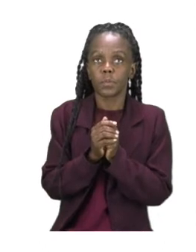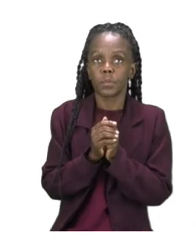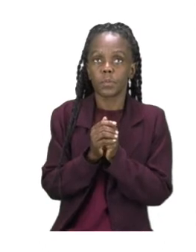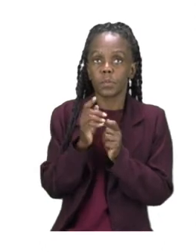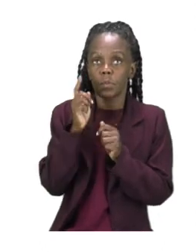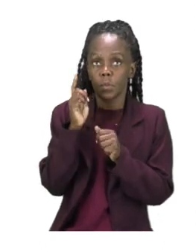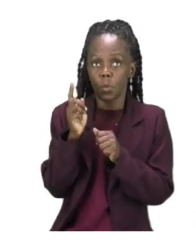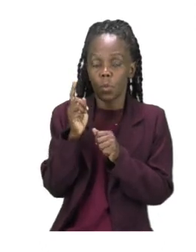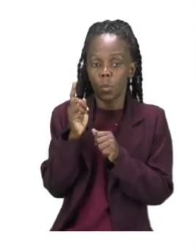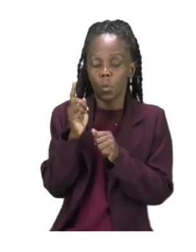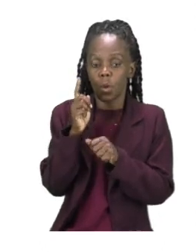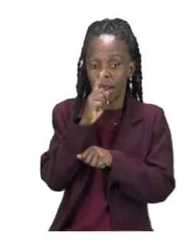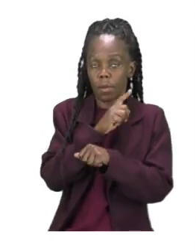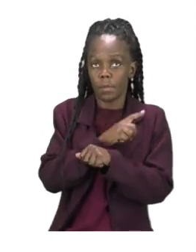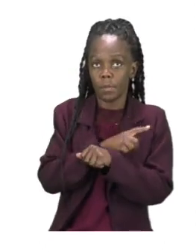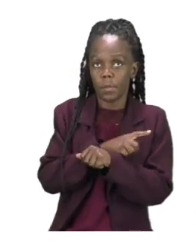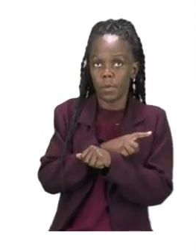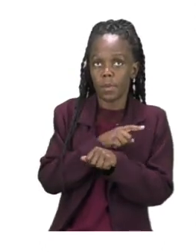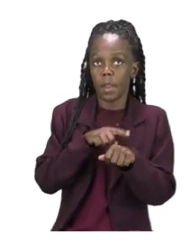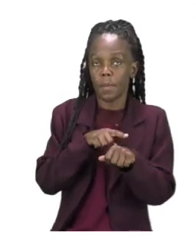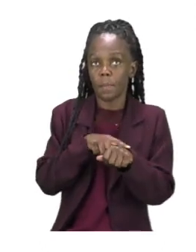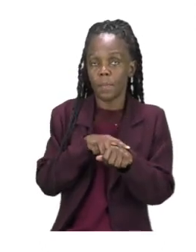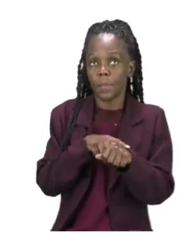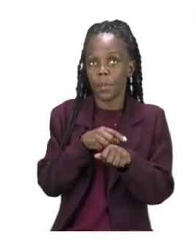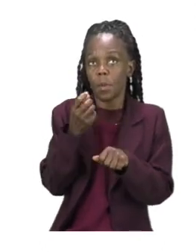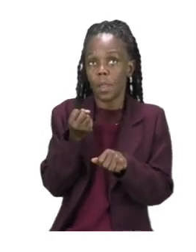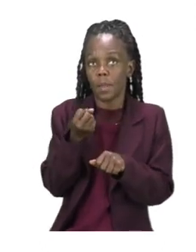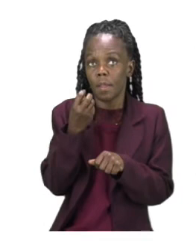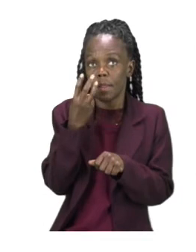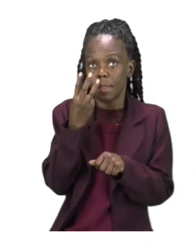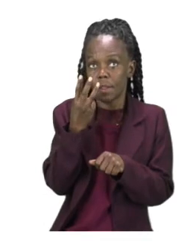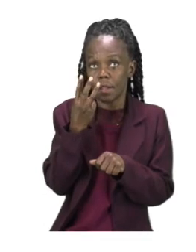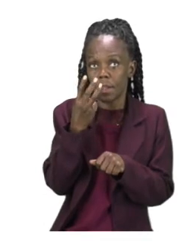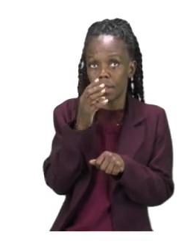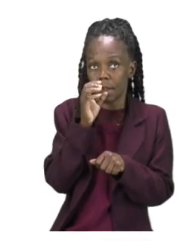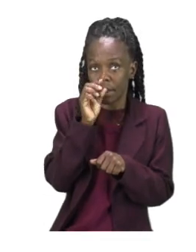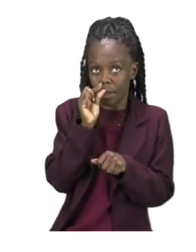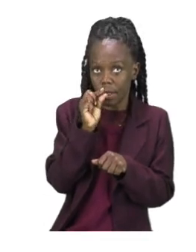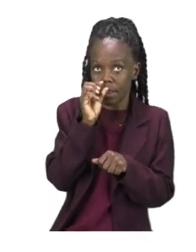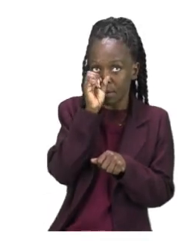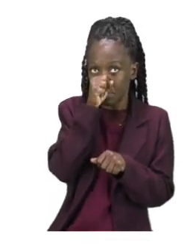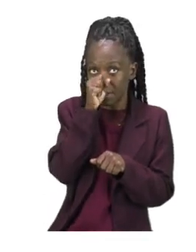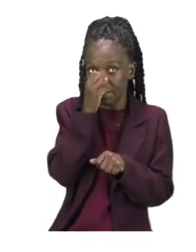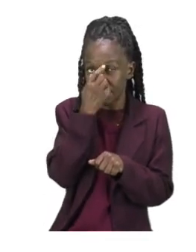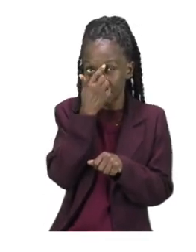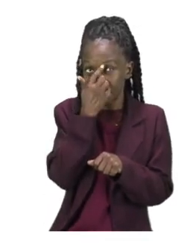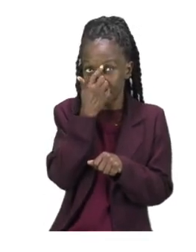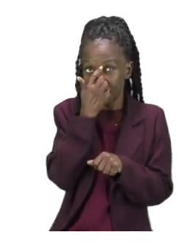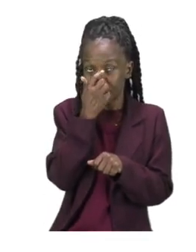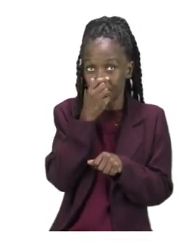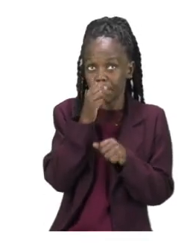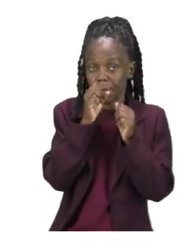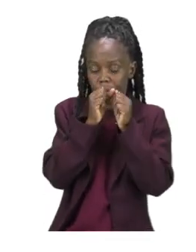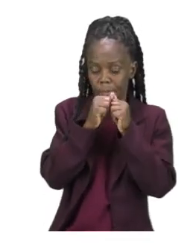Once upon a time, there were 3 little pigs. They